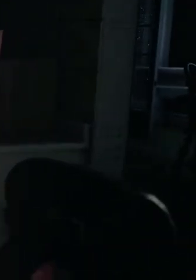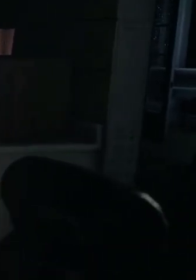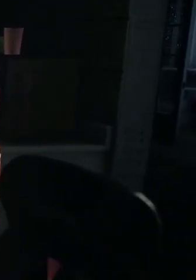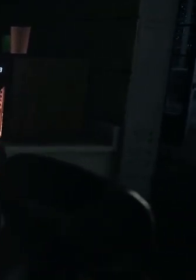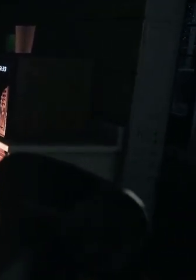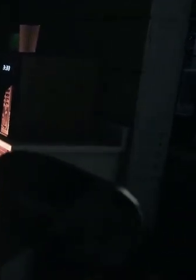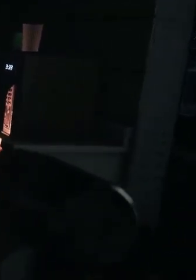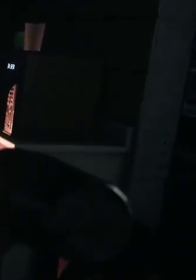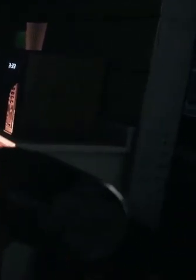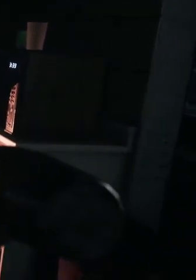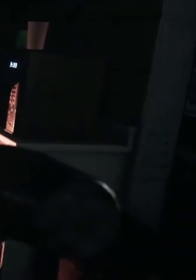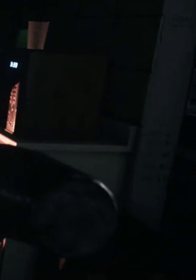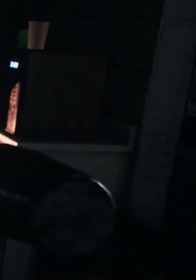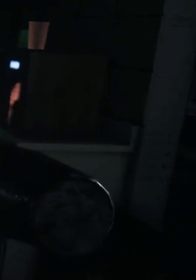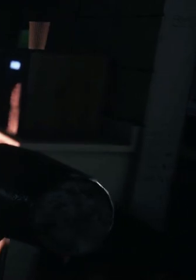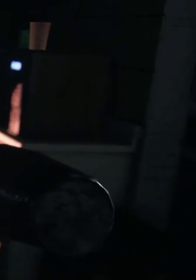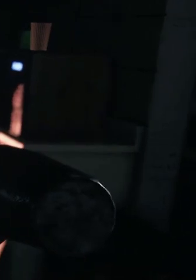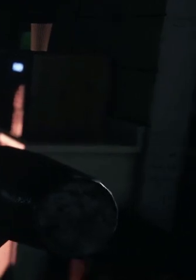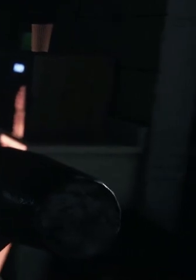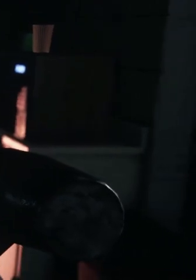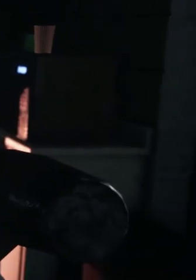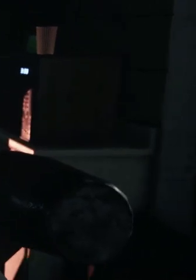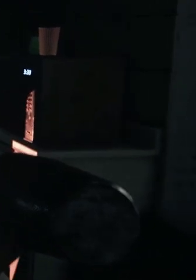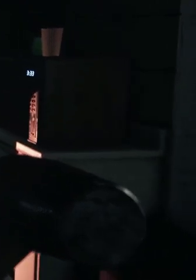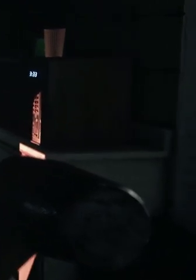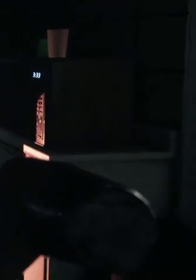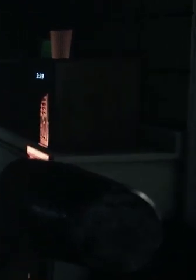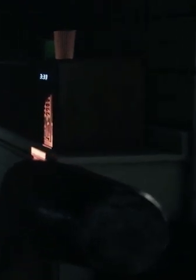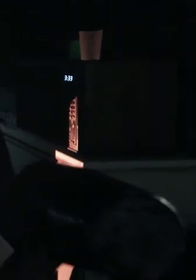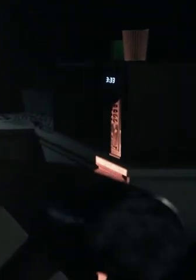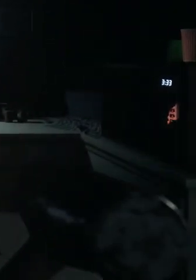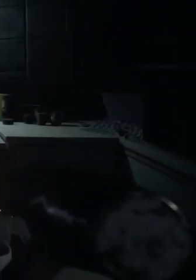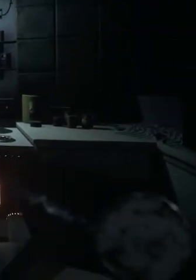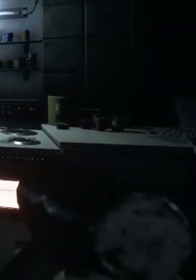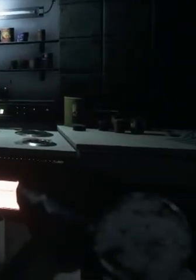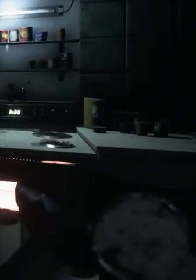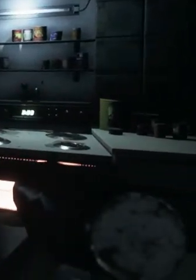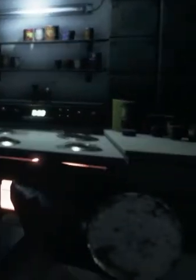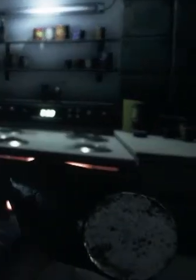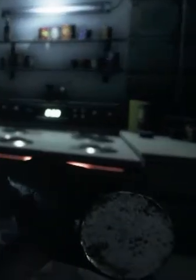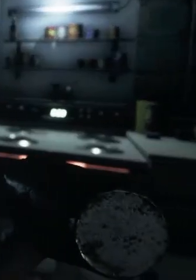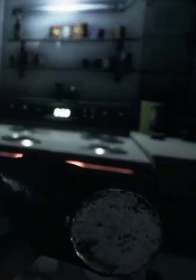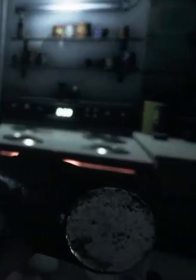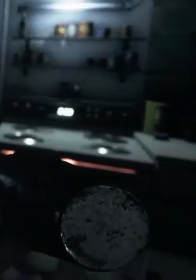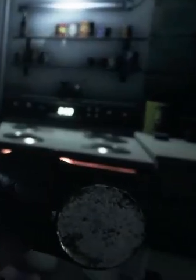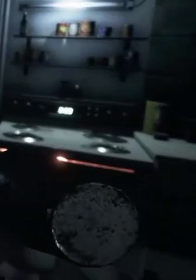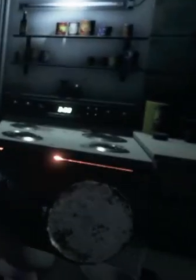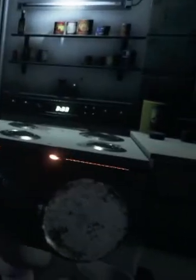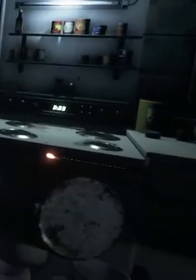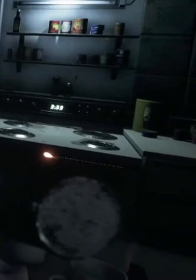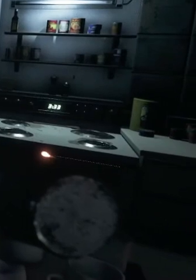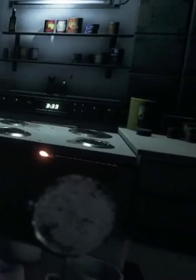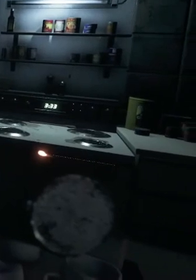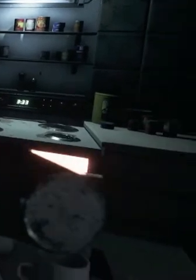oh shut up you cancer breeding microwave no one wants to hear it from you or your toasted brain hey watch you with the toasting